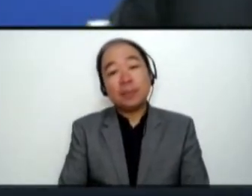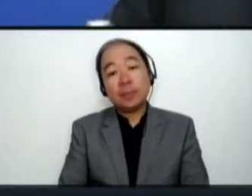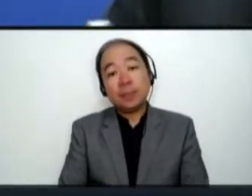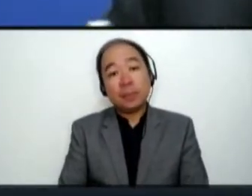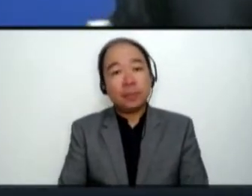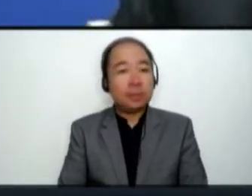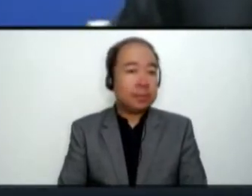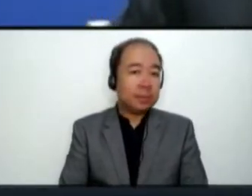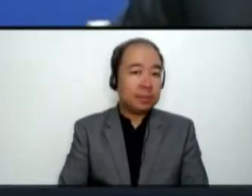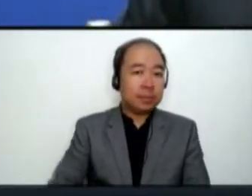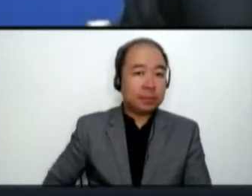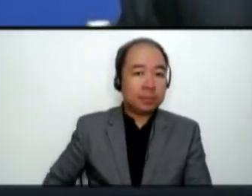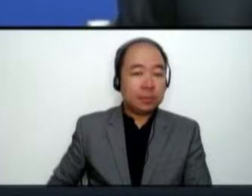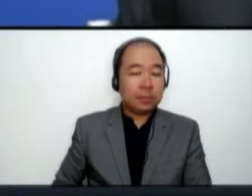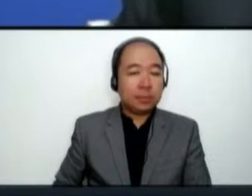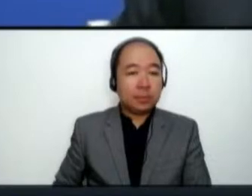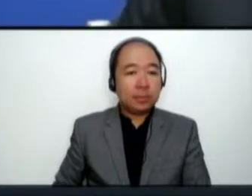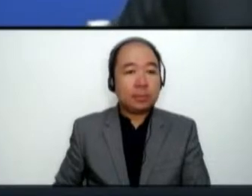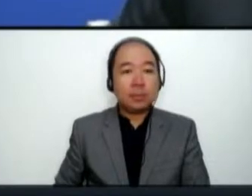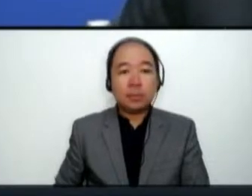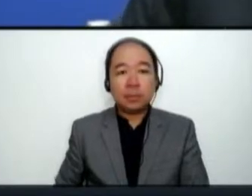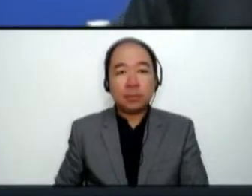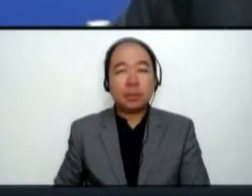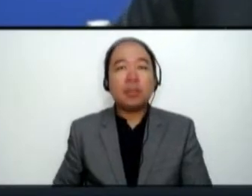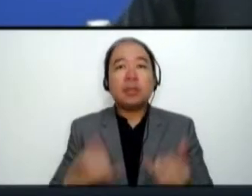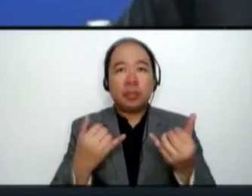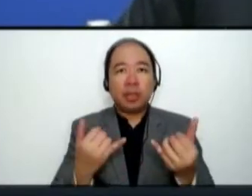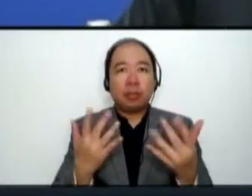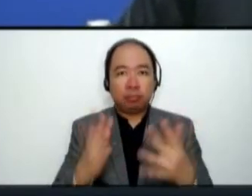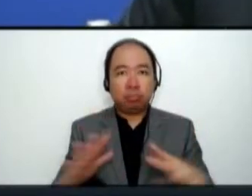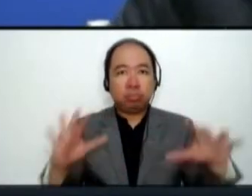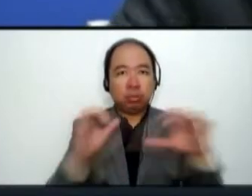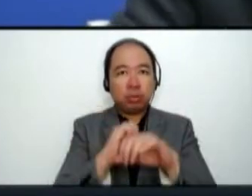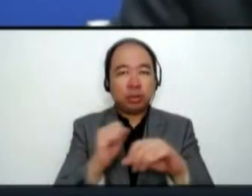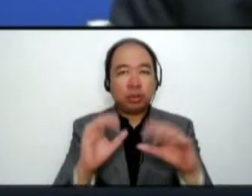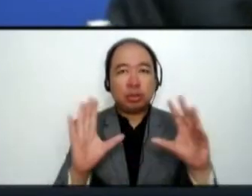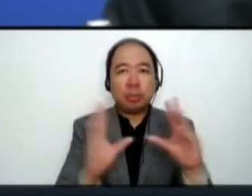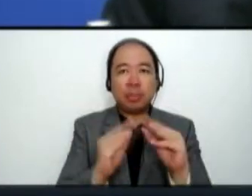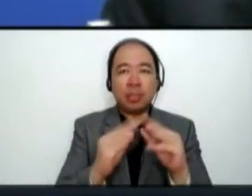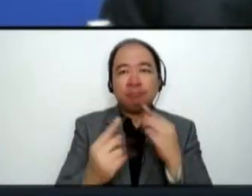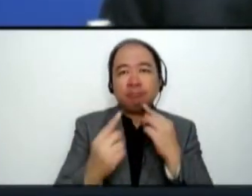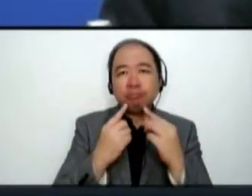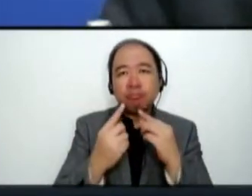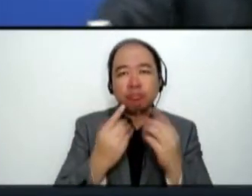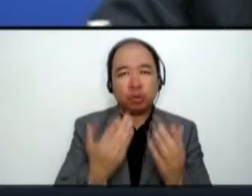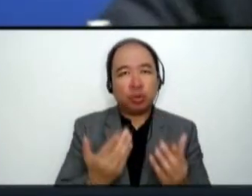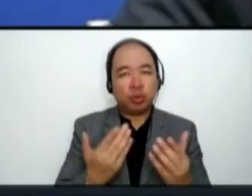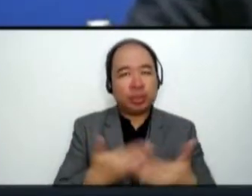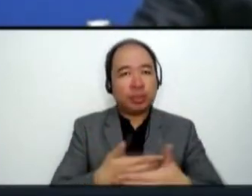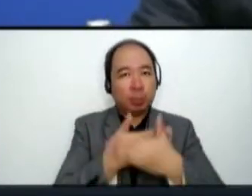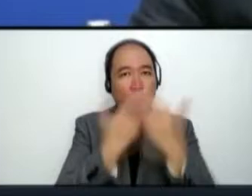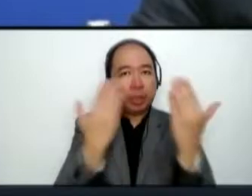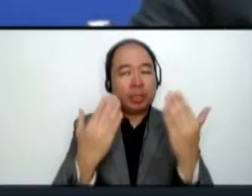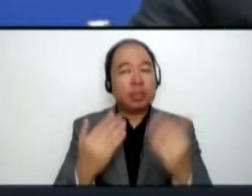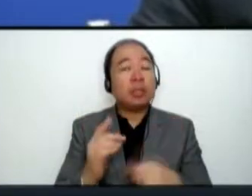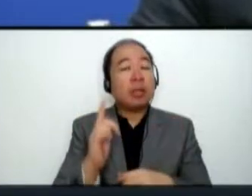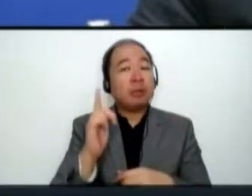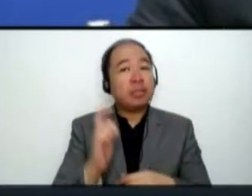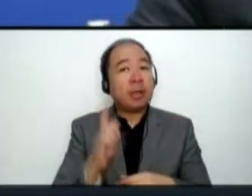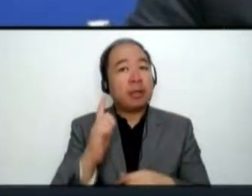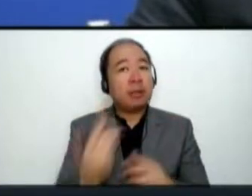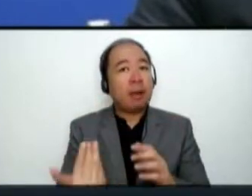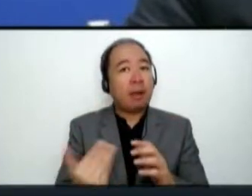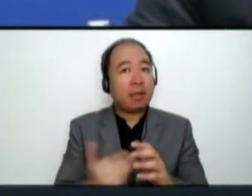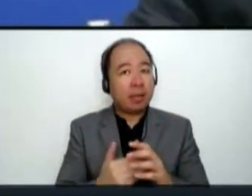I guess this now concludes our deliberations for this morning sessions. We will now resume the committee at